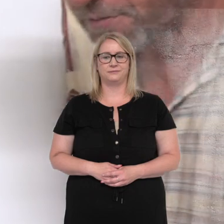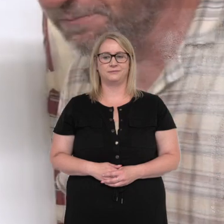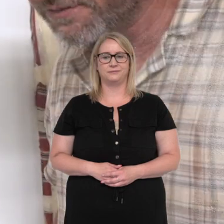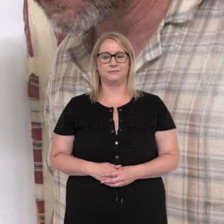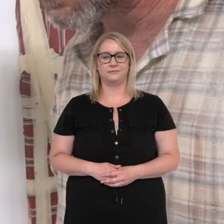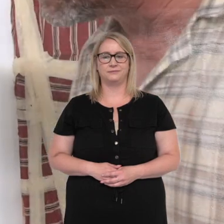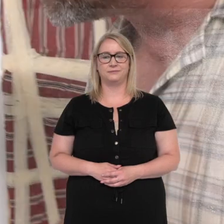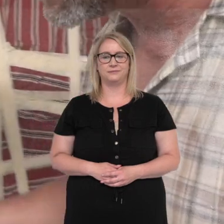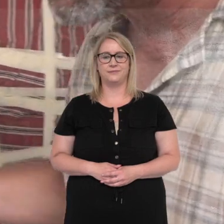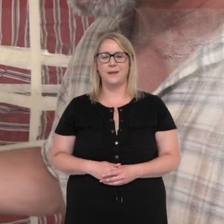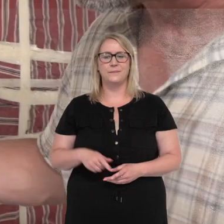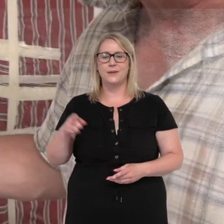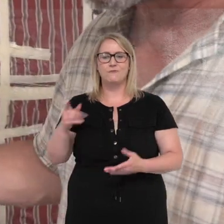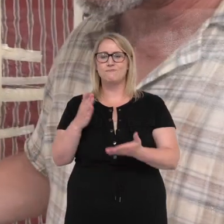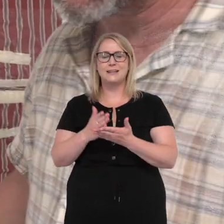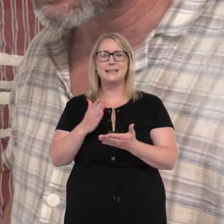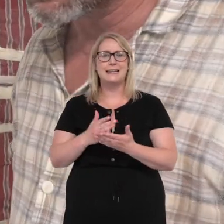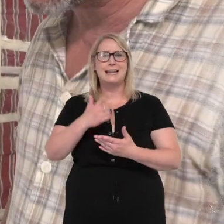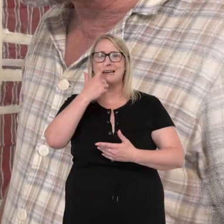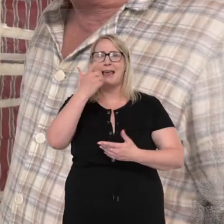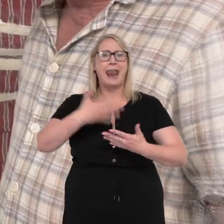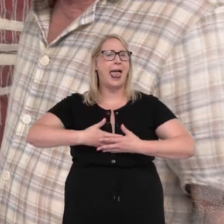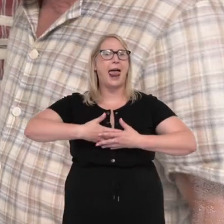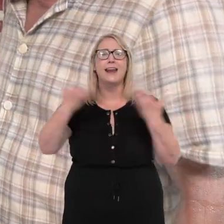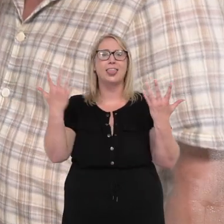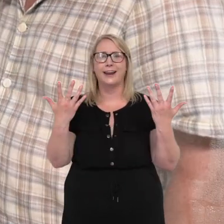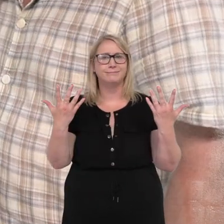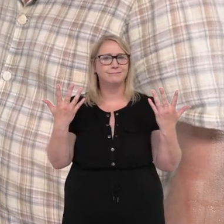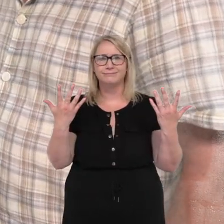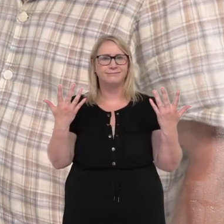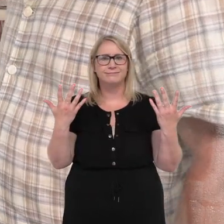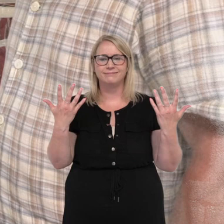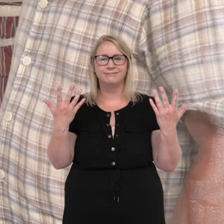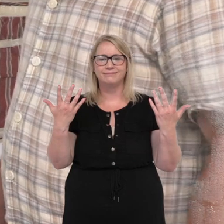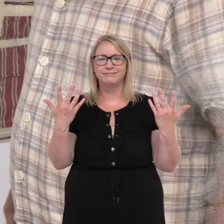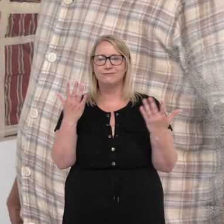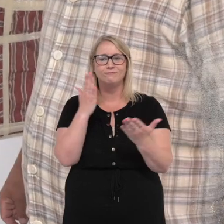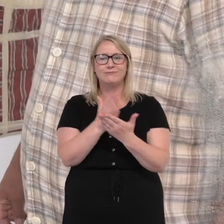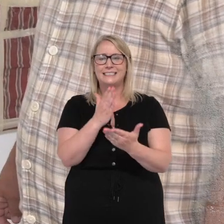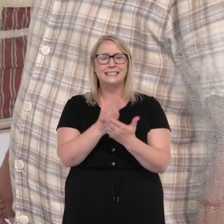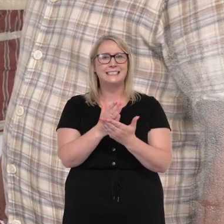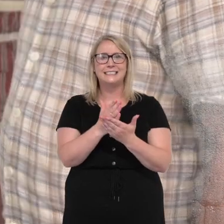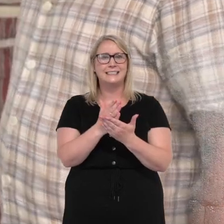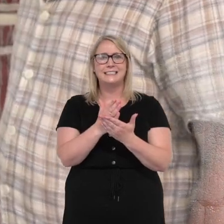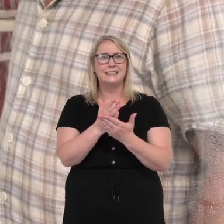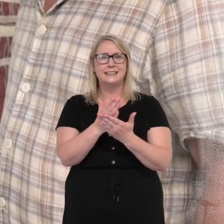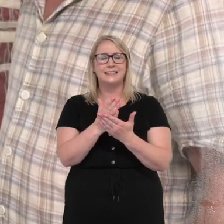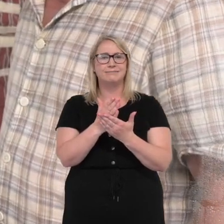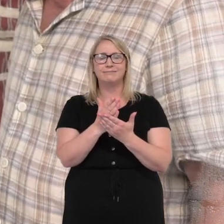He's so purposeful that he can get up, you know, that he can do this. It takes a certain very